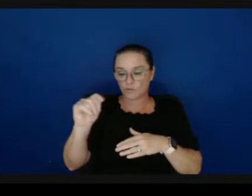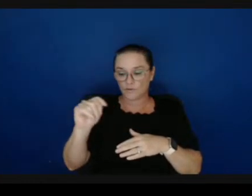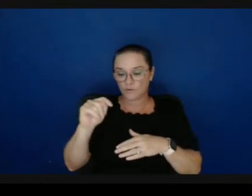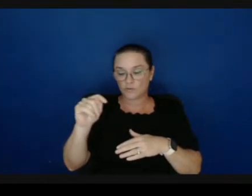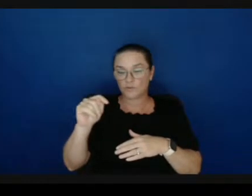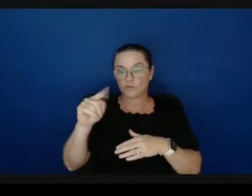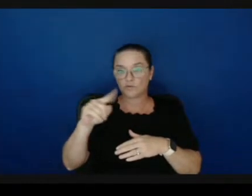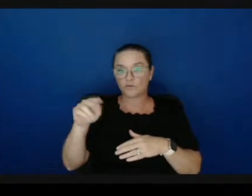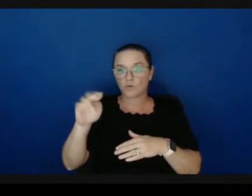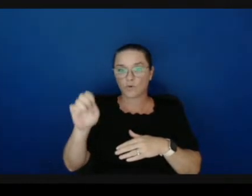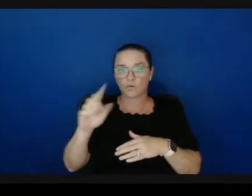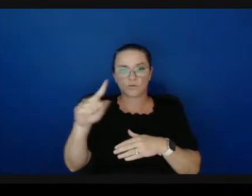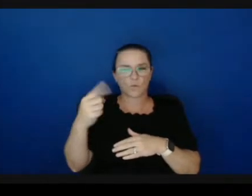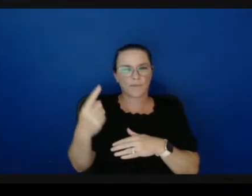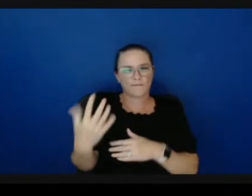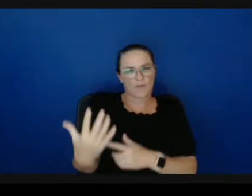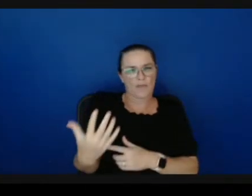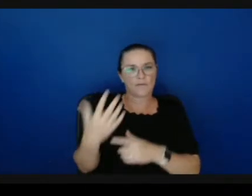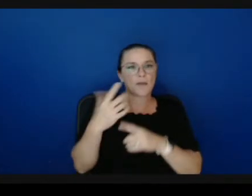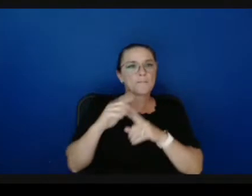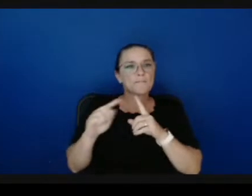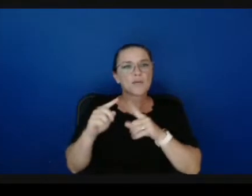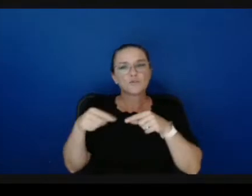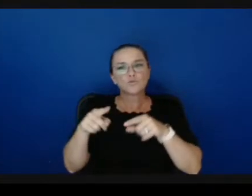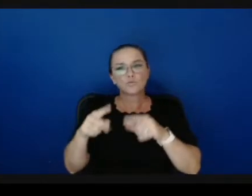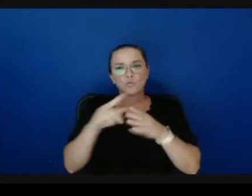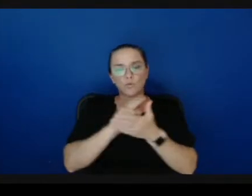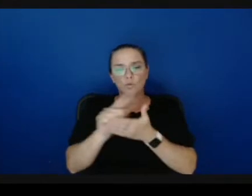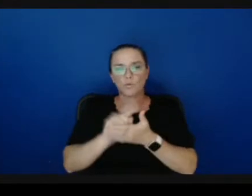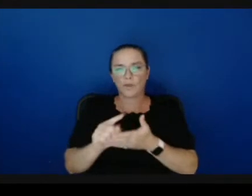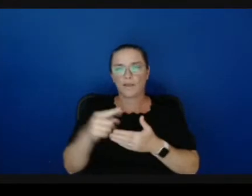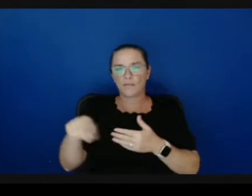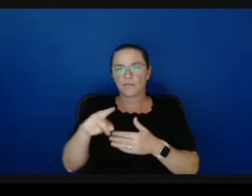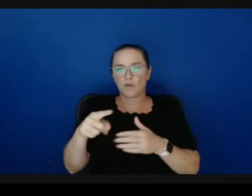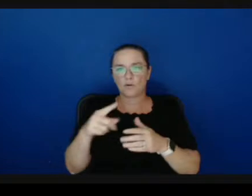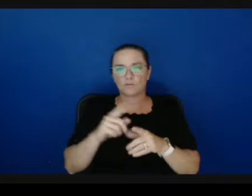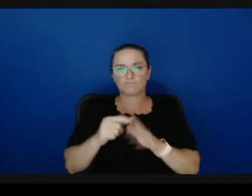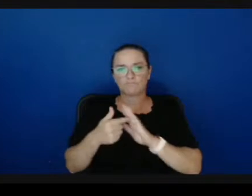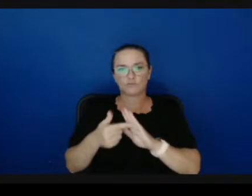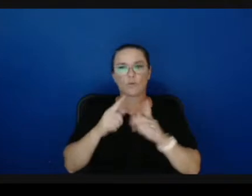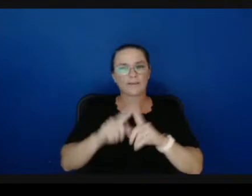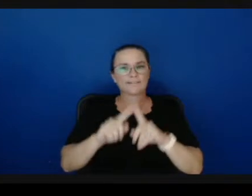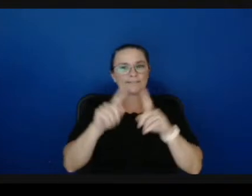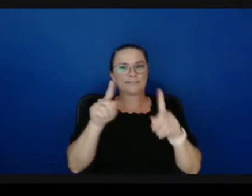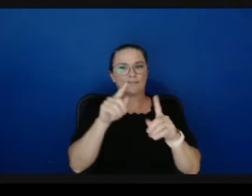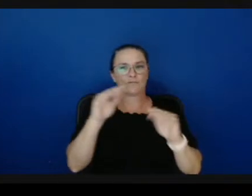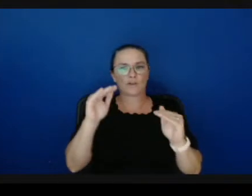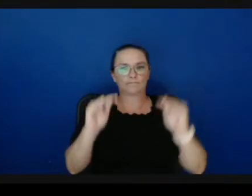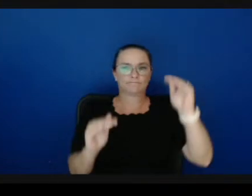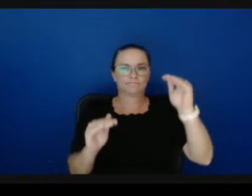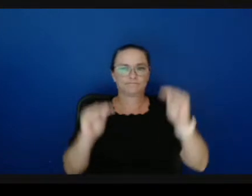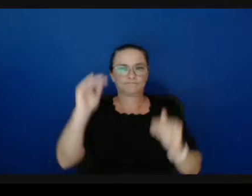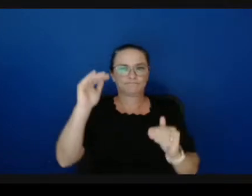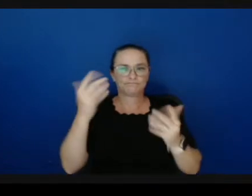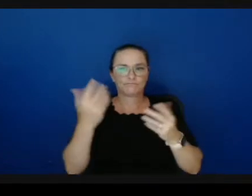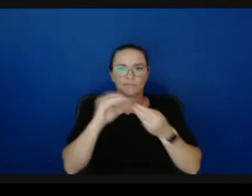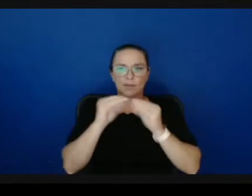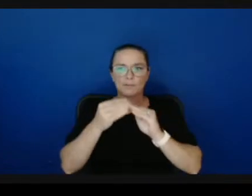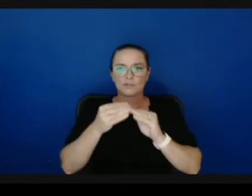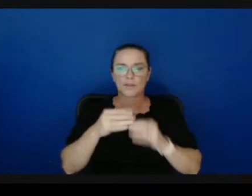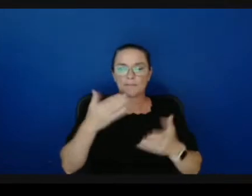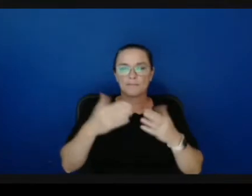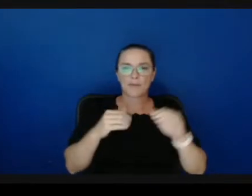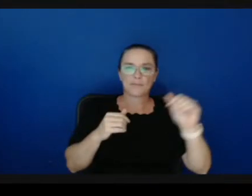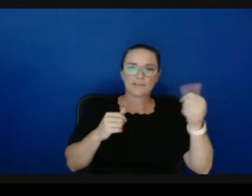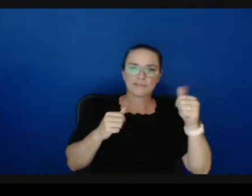5. But at previous points during a week, they were reporting different proportions. For example, you might have 10 or 20